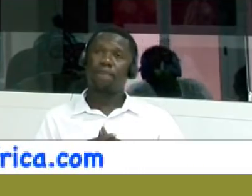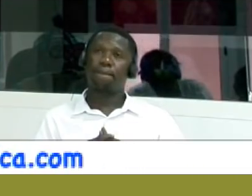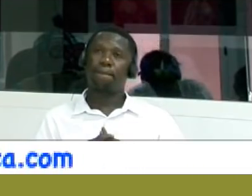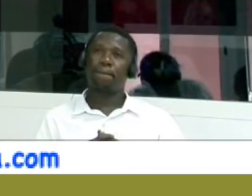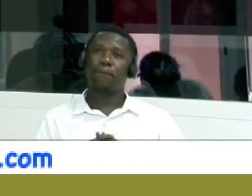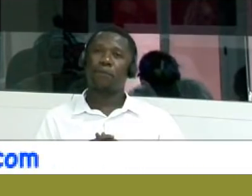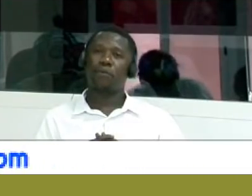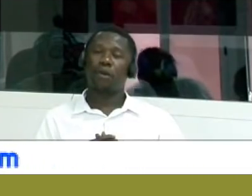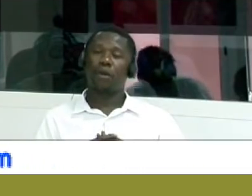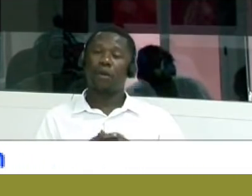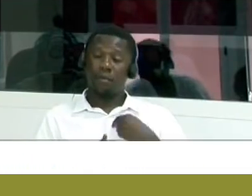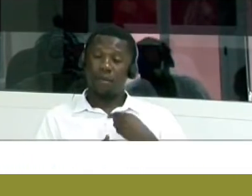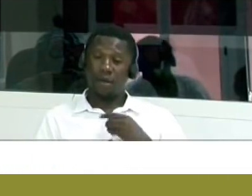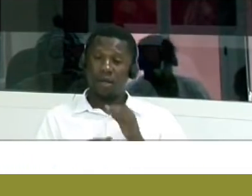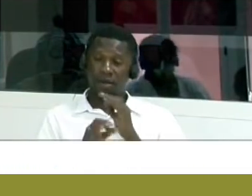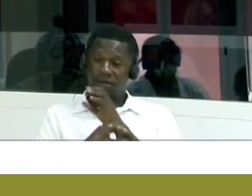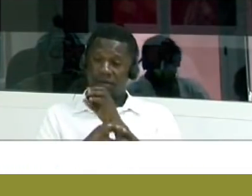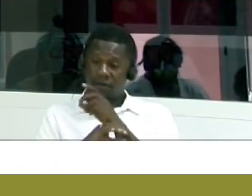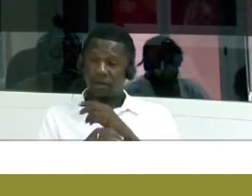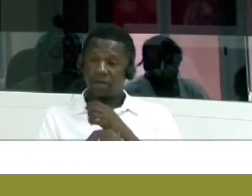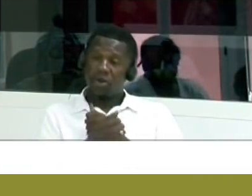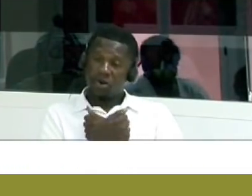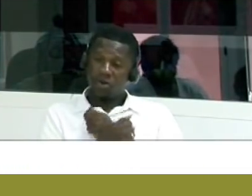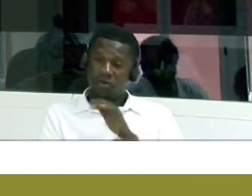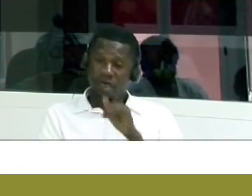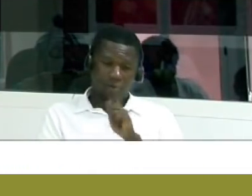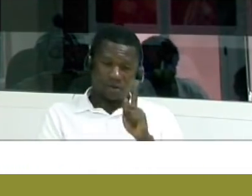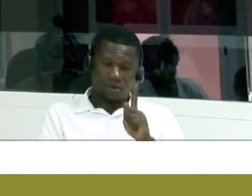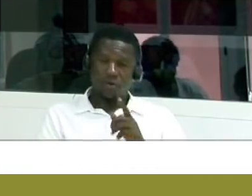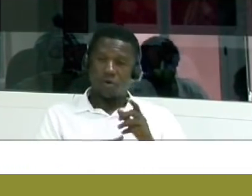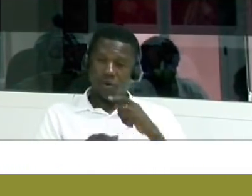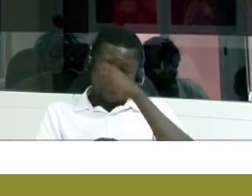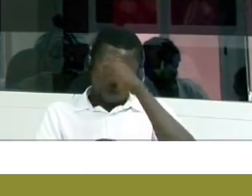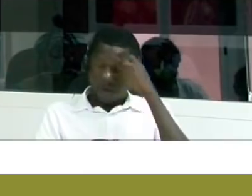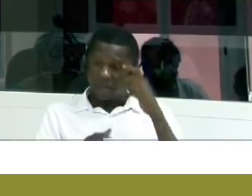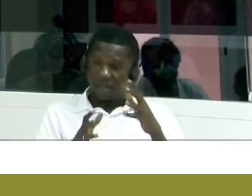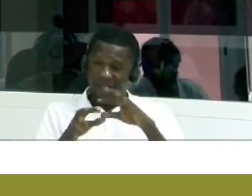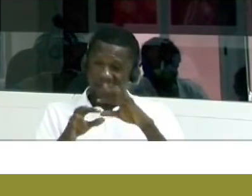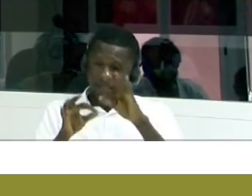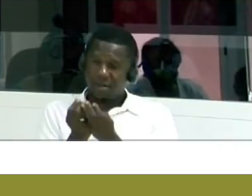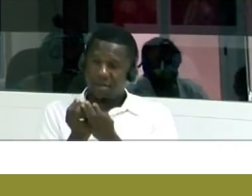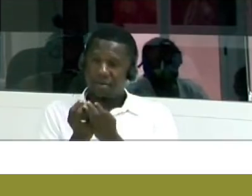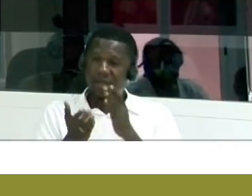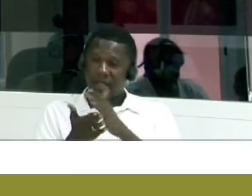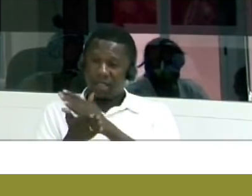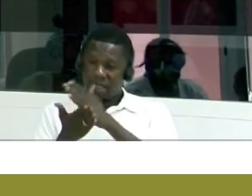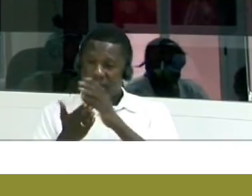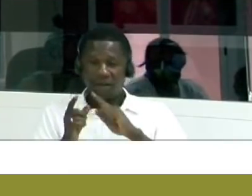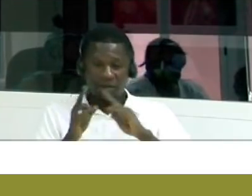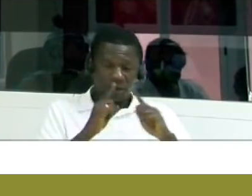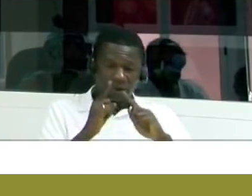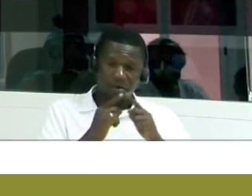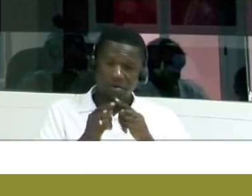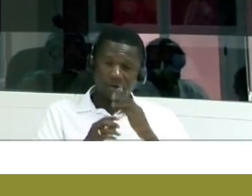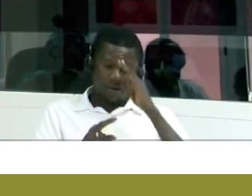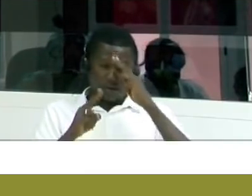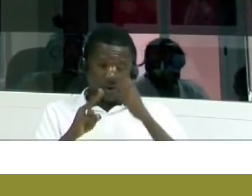love each other, work as a team, share information, be honest, and don't worship